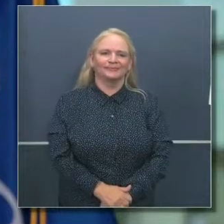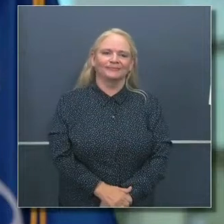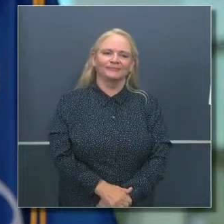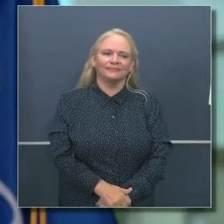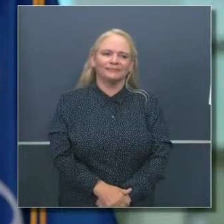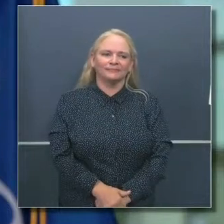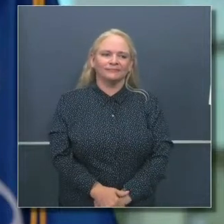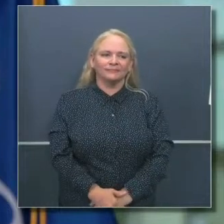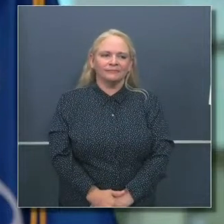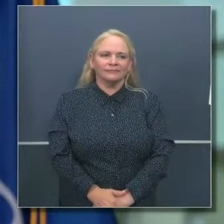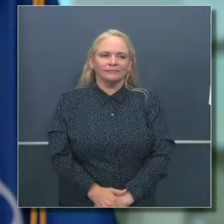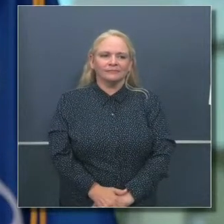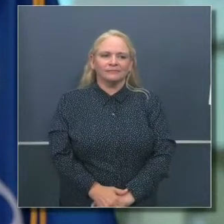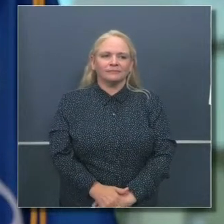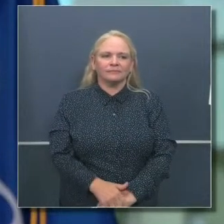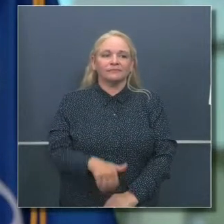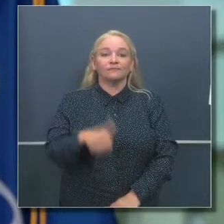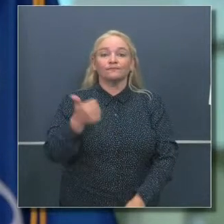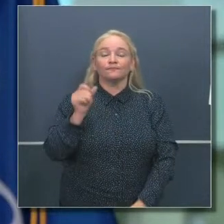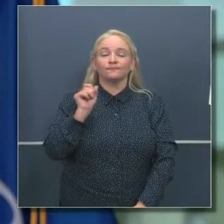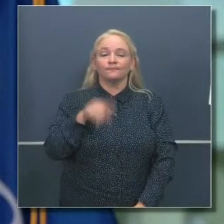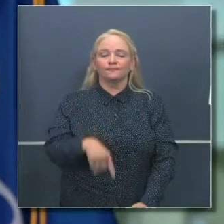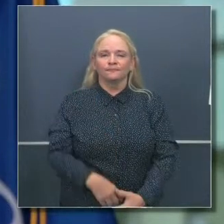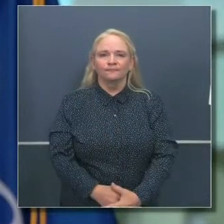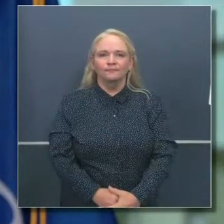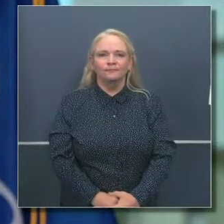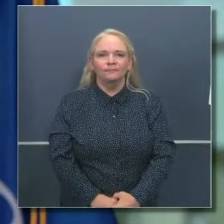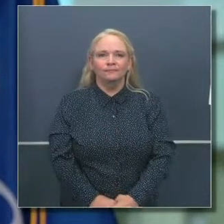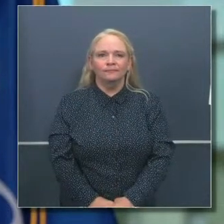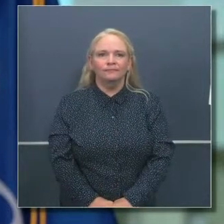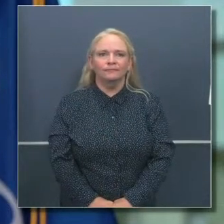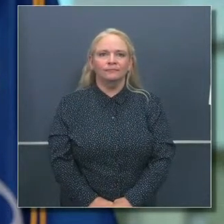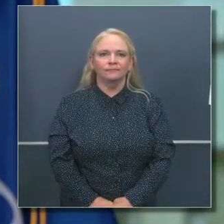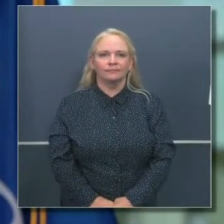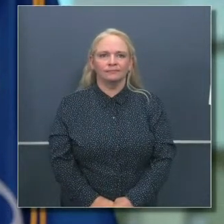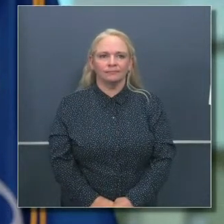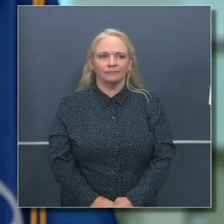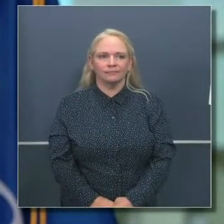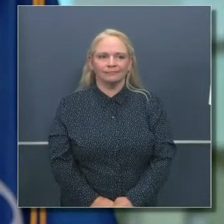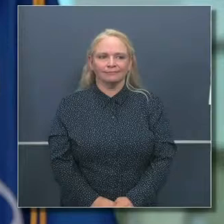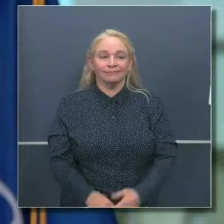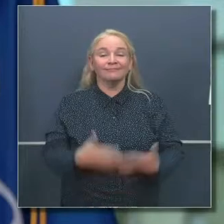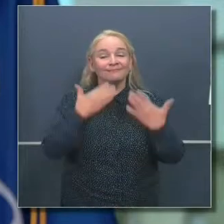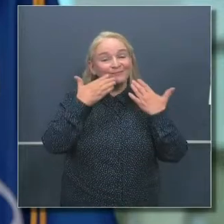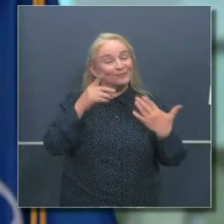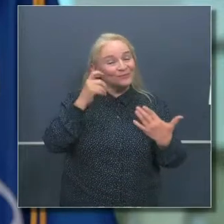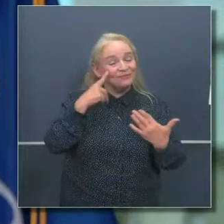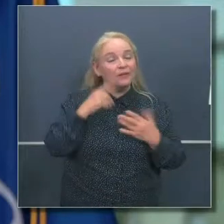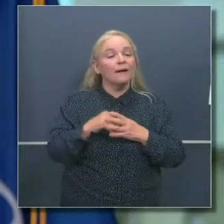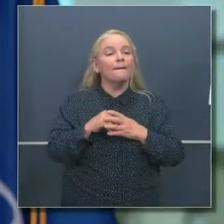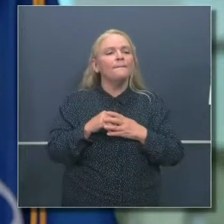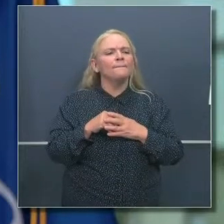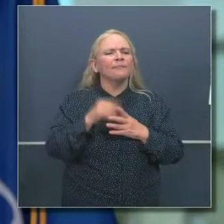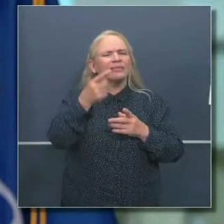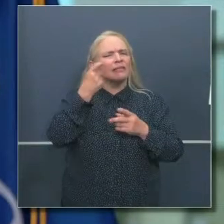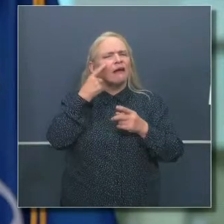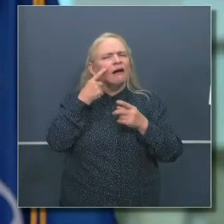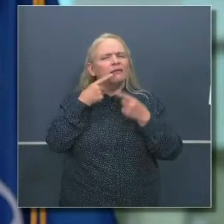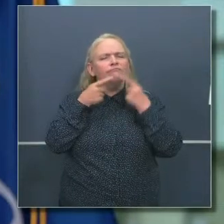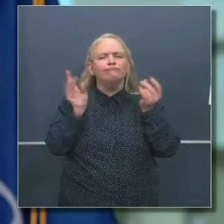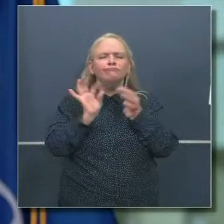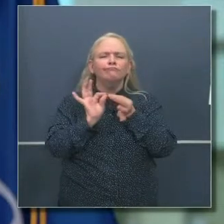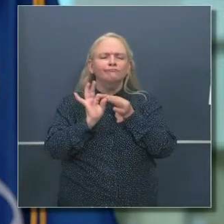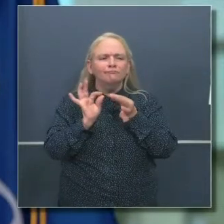Times. Hi, Governor. In your ramped up restrictions that you announced yesterday for the 19 counties, I